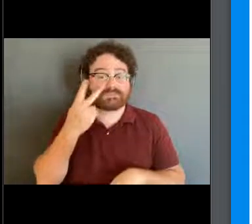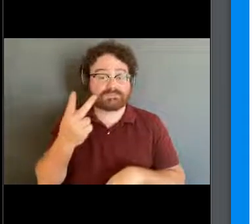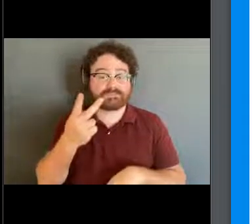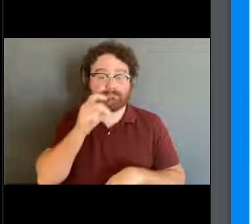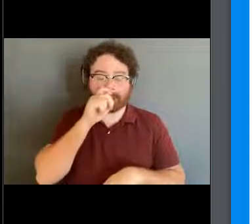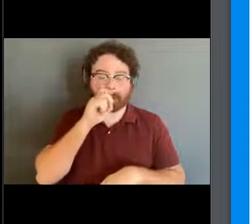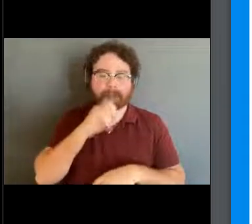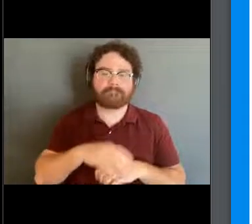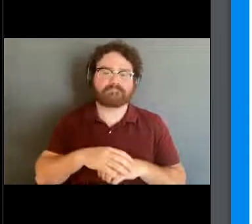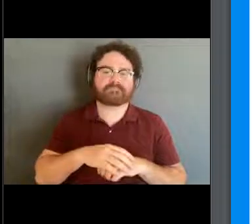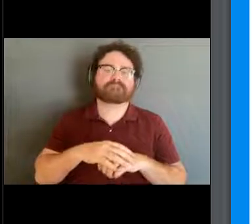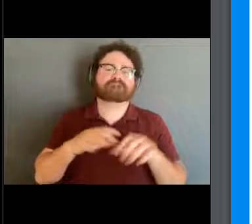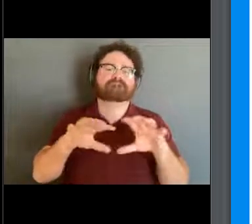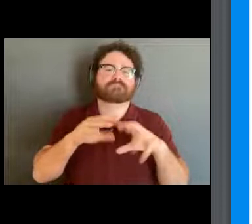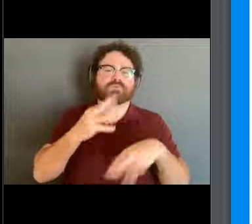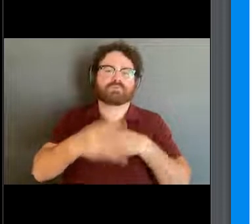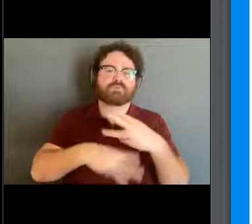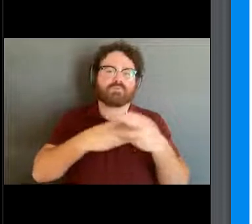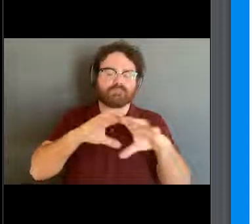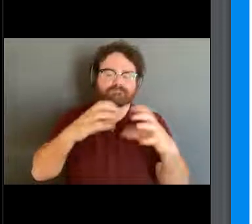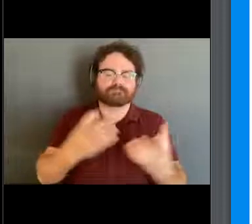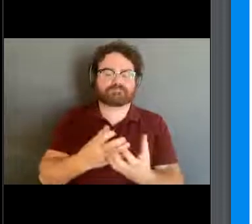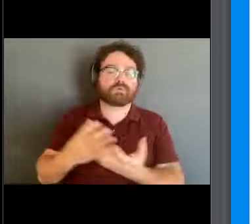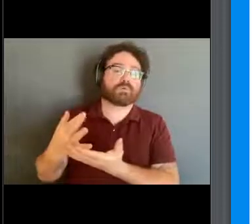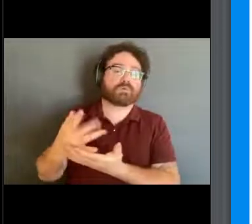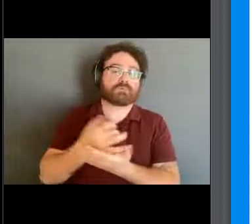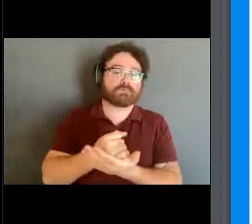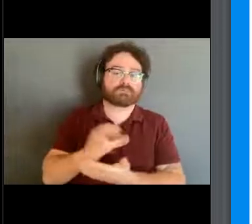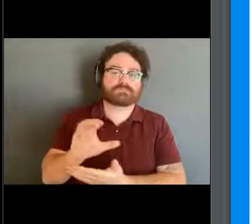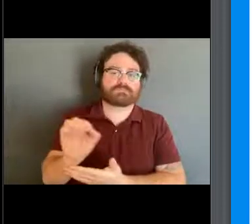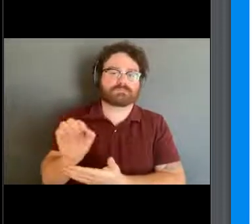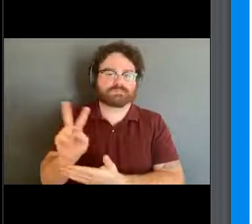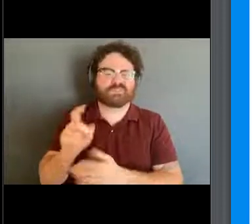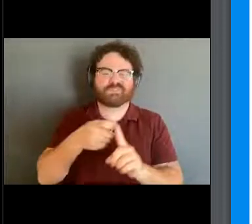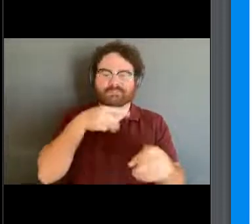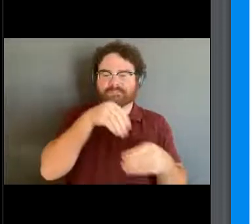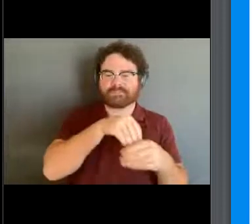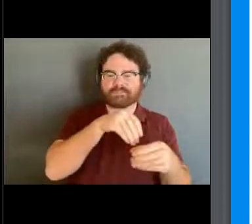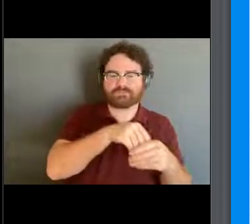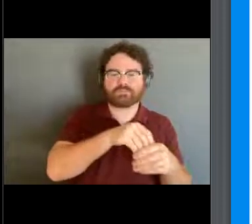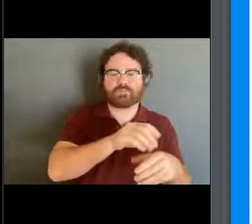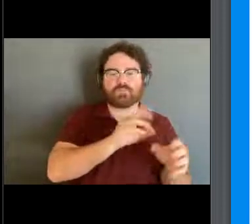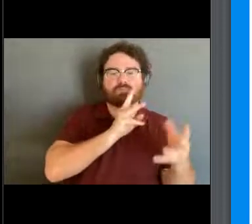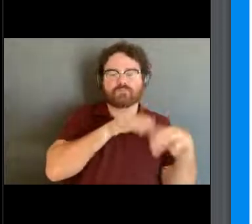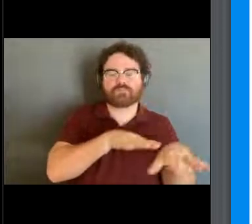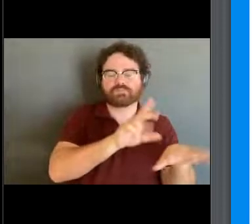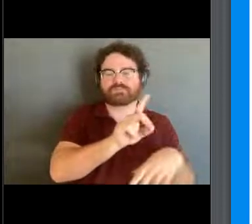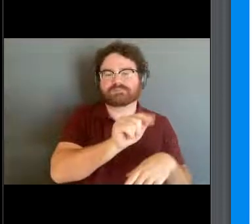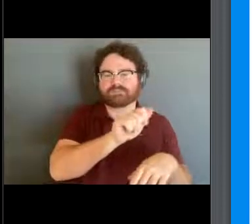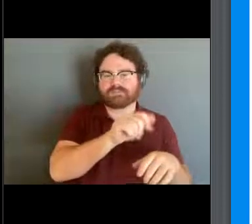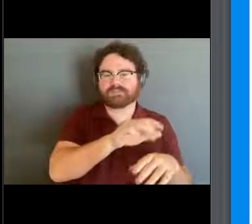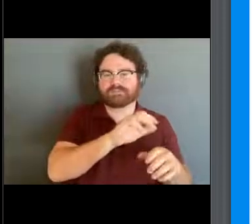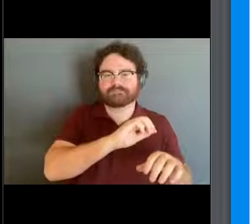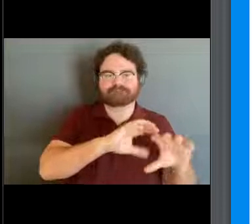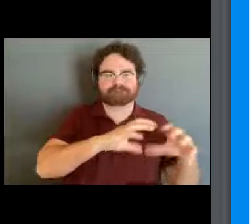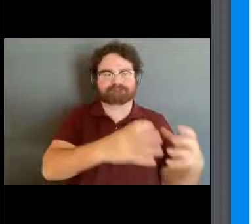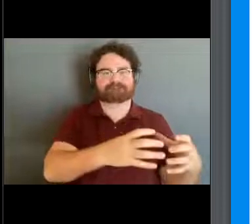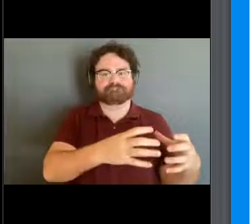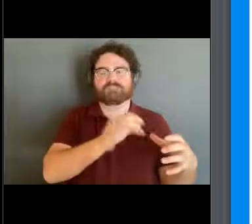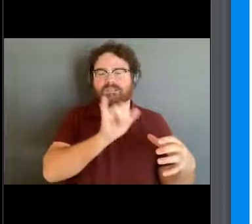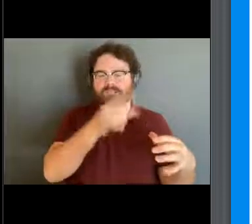global accumulation of carbon from the interior ocean data set represented here agrees quite well